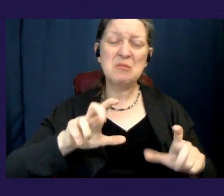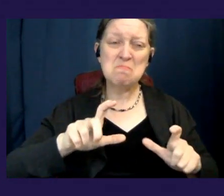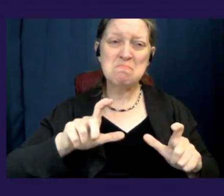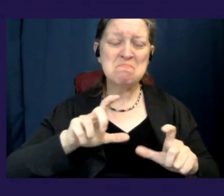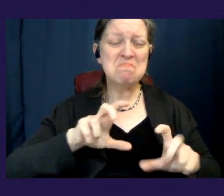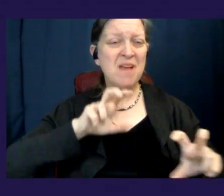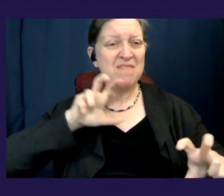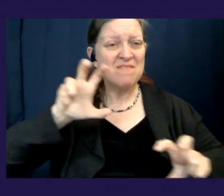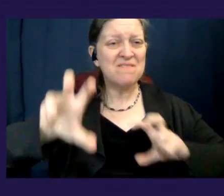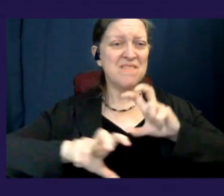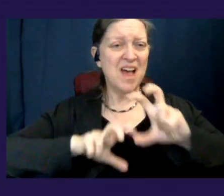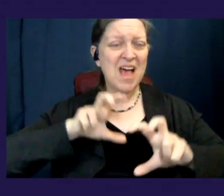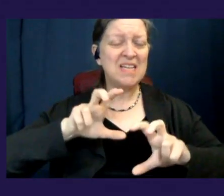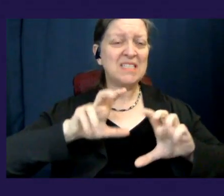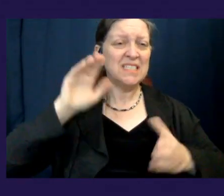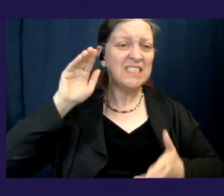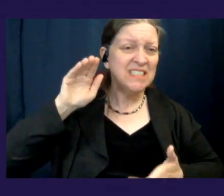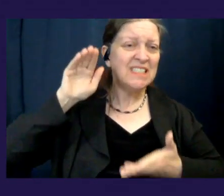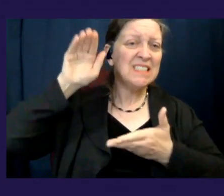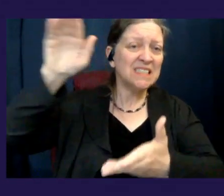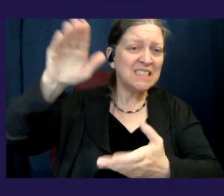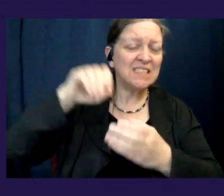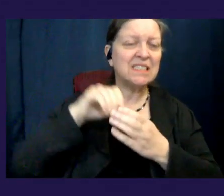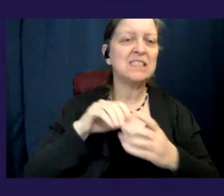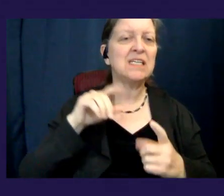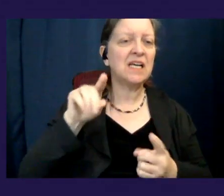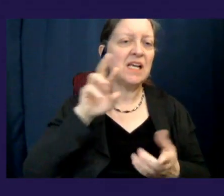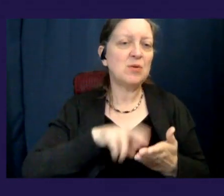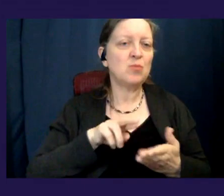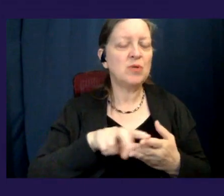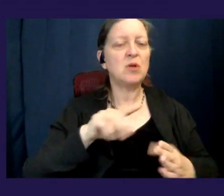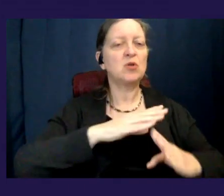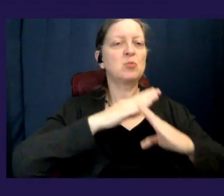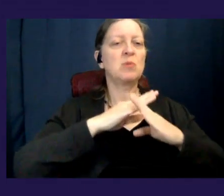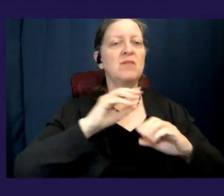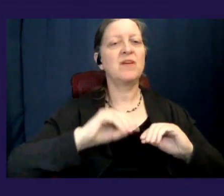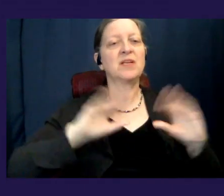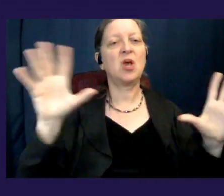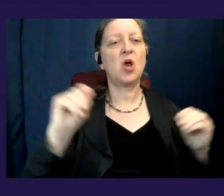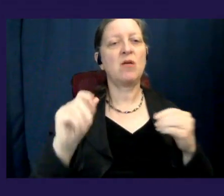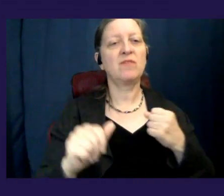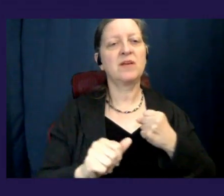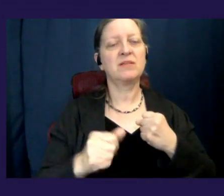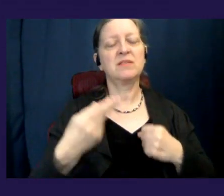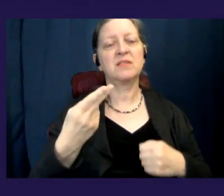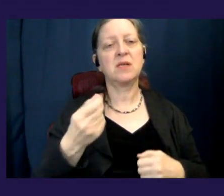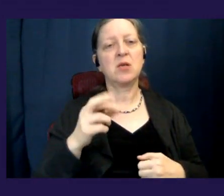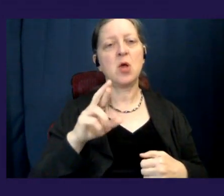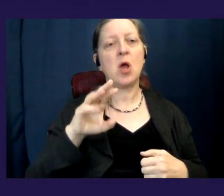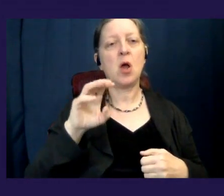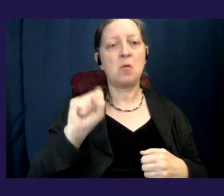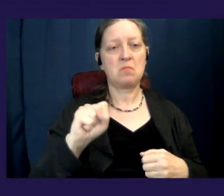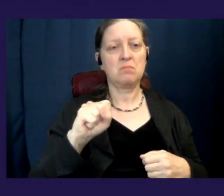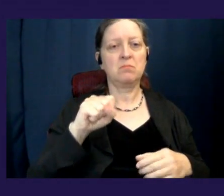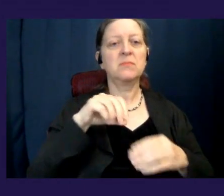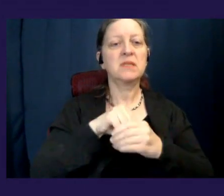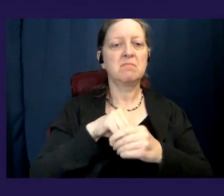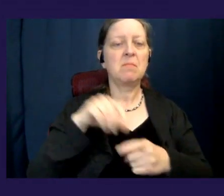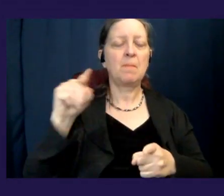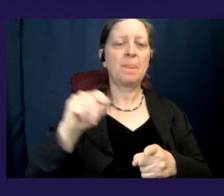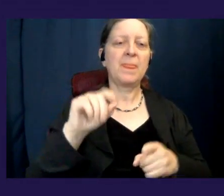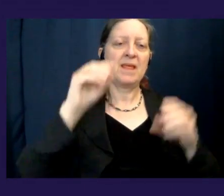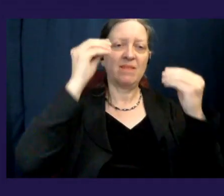prevent obvious harms through these information ecosystems. But all of the research